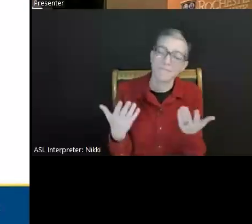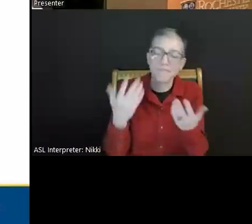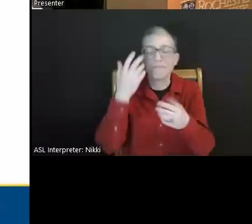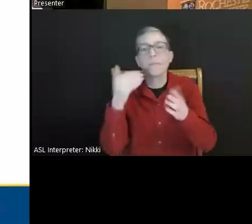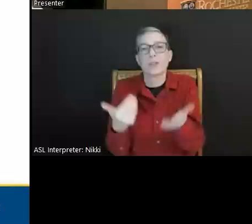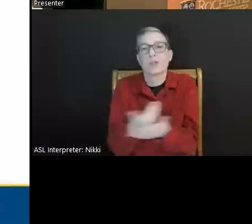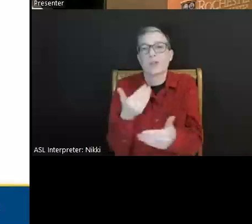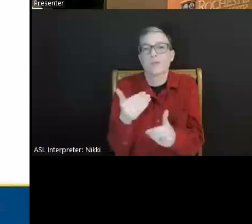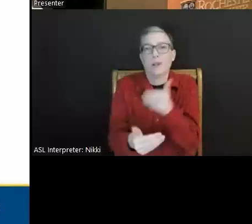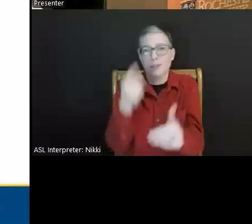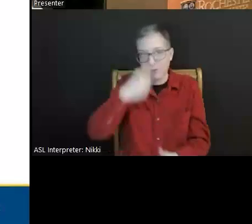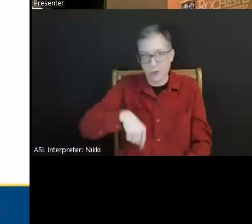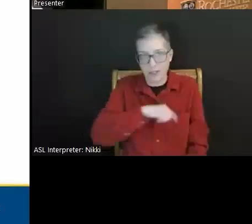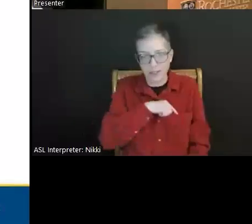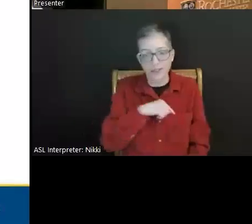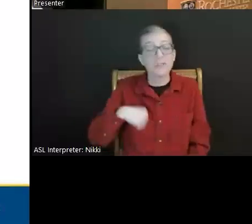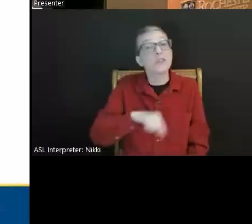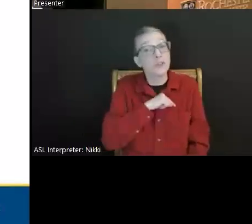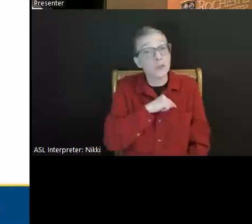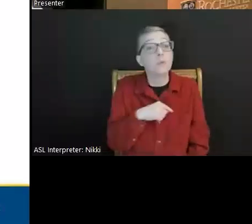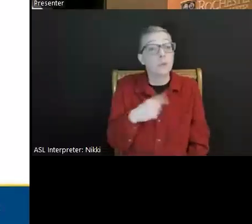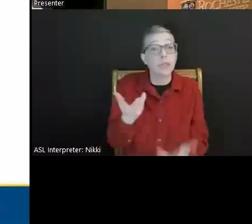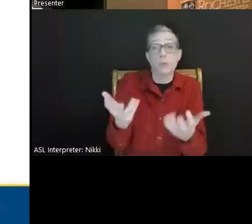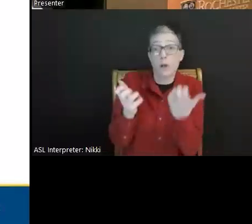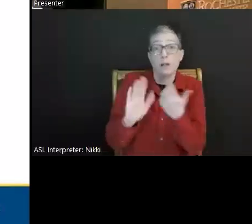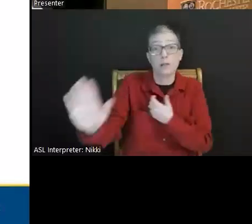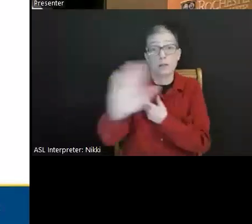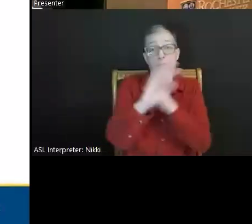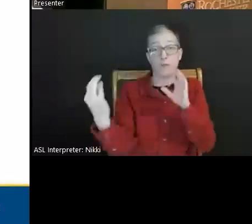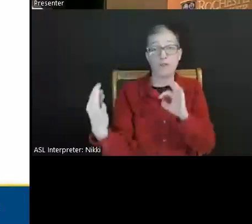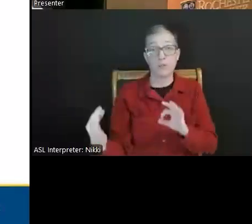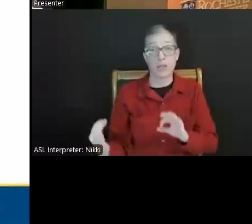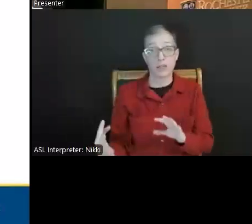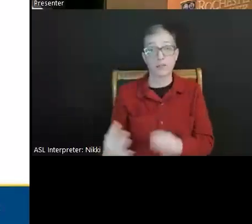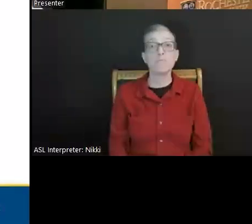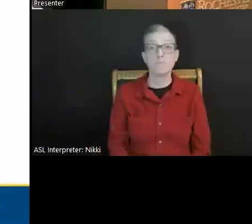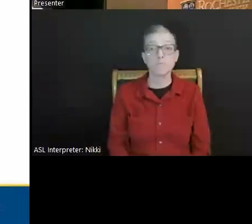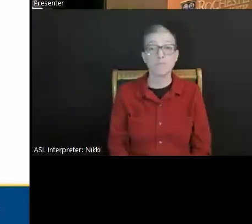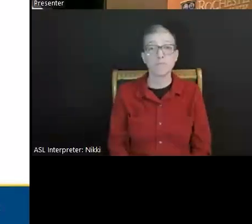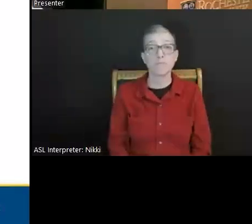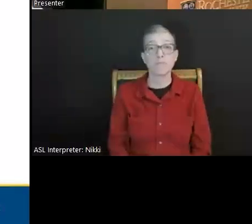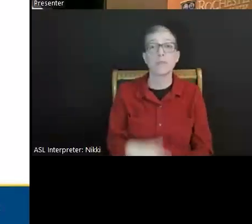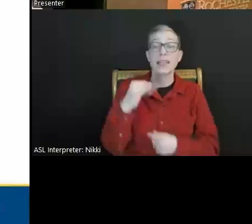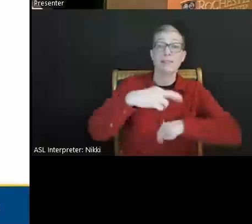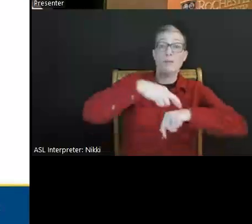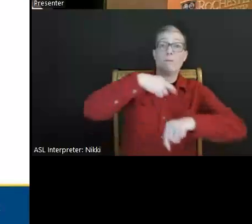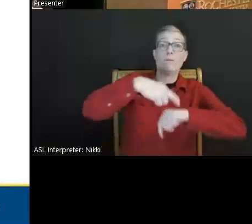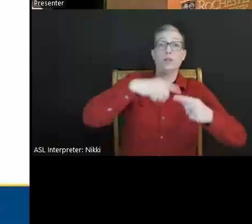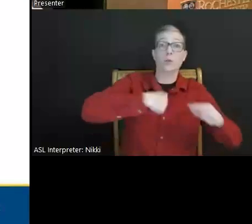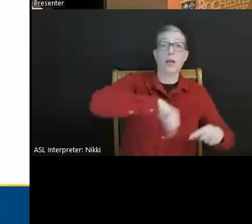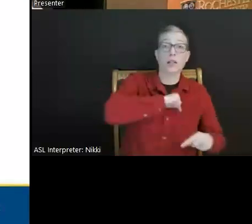to listen to feedback that we have from people who are referring to us, what is working, what is